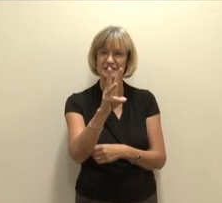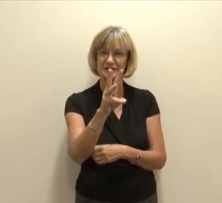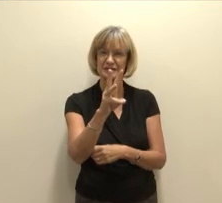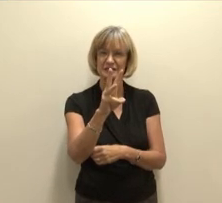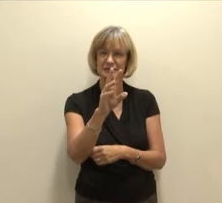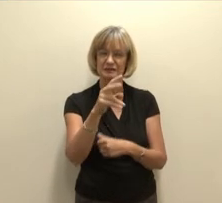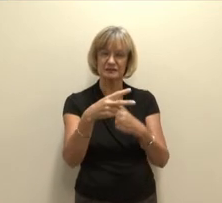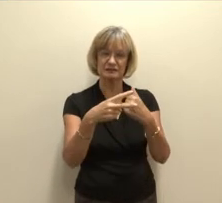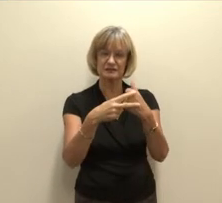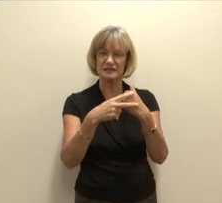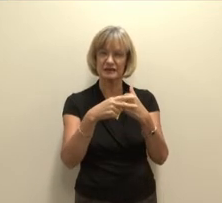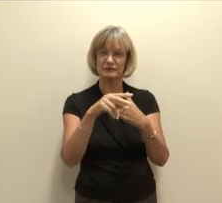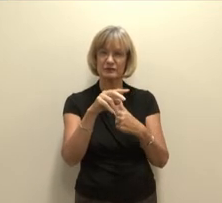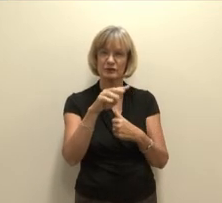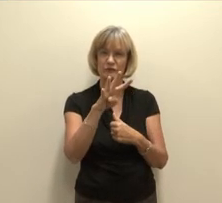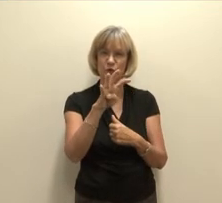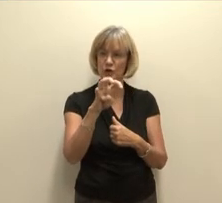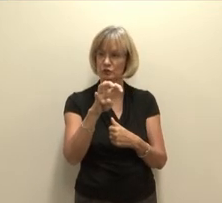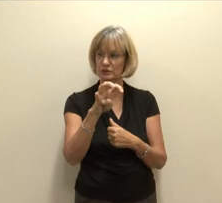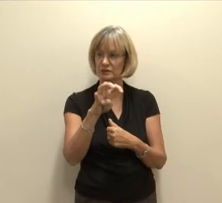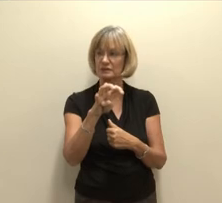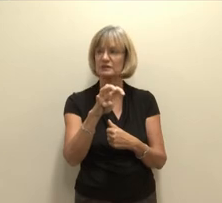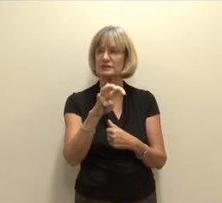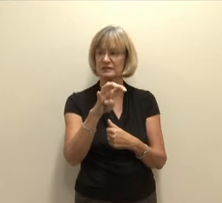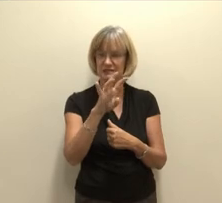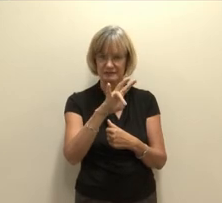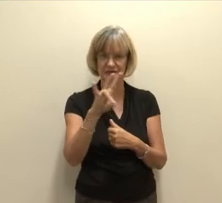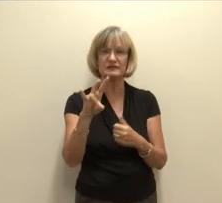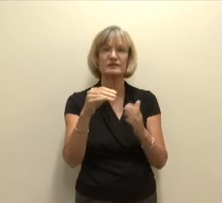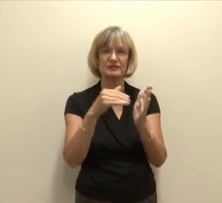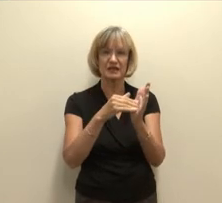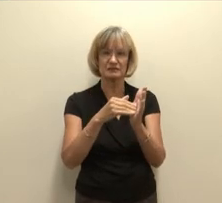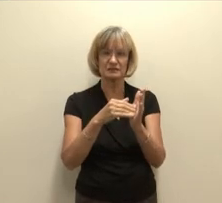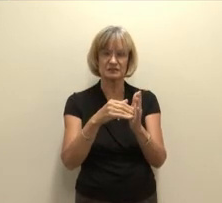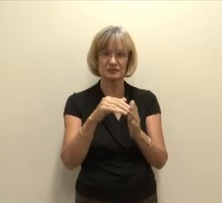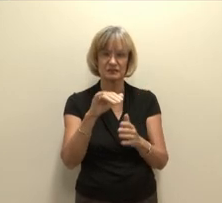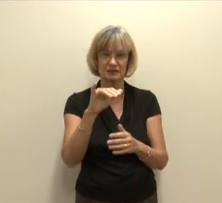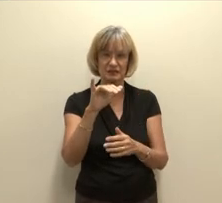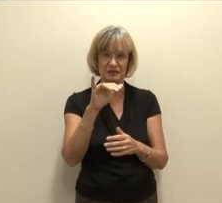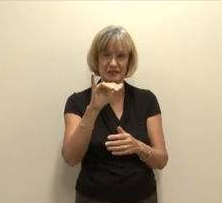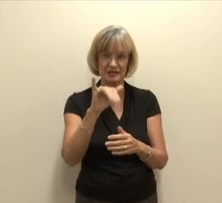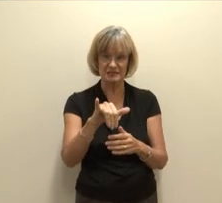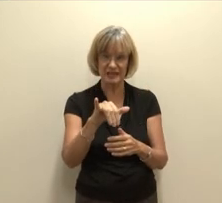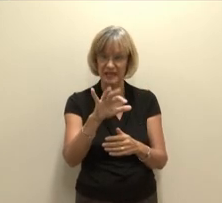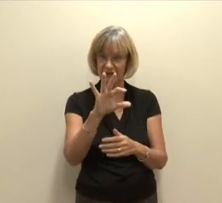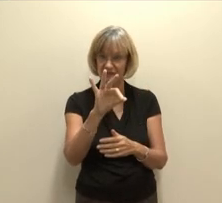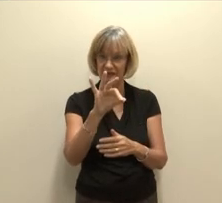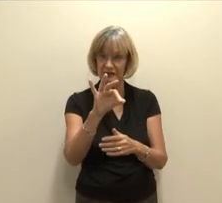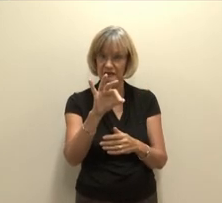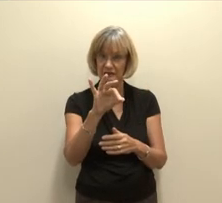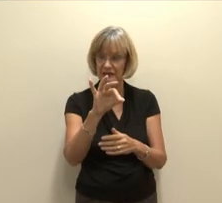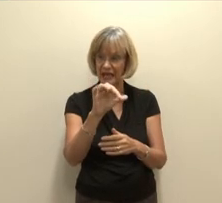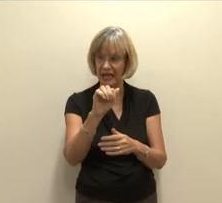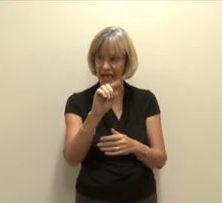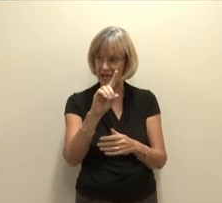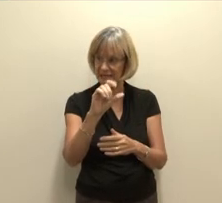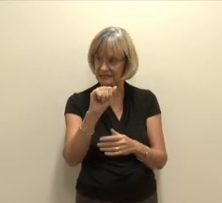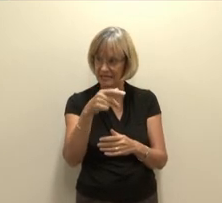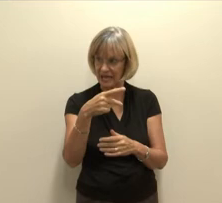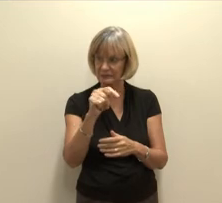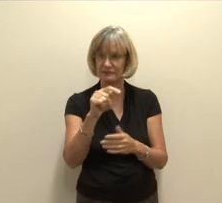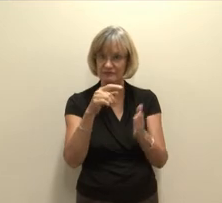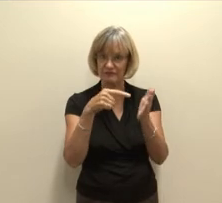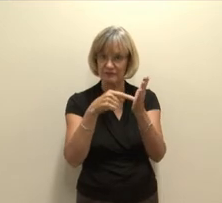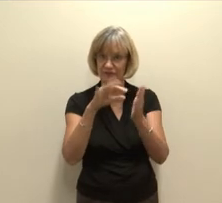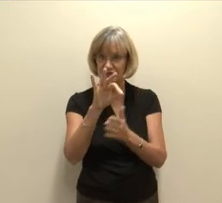savings of $477,000, is that net of fees? Is that net of fees? No, okay. It is not.